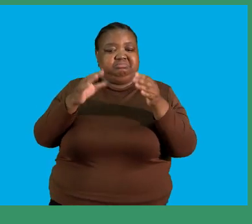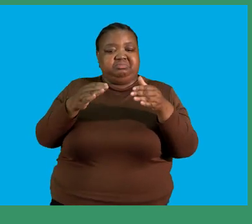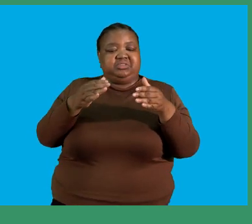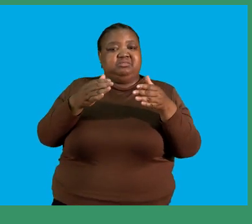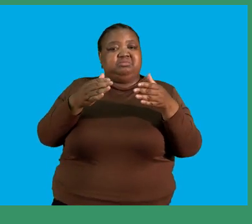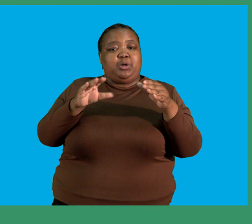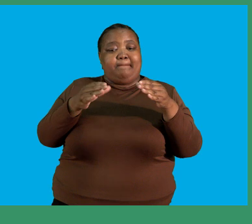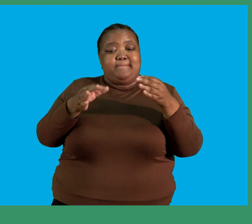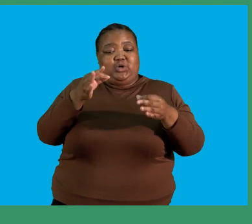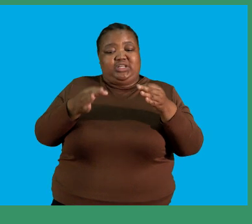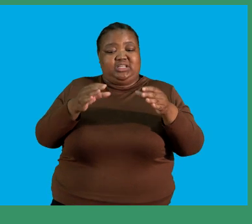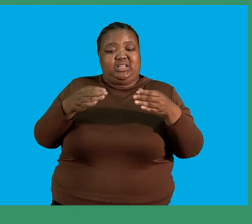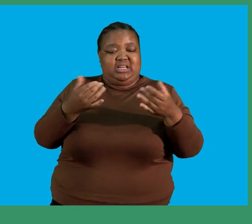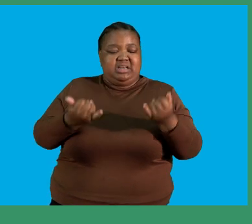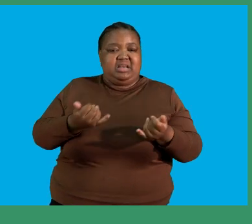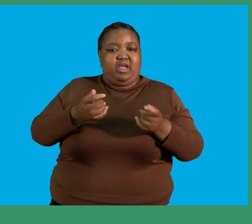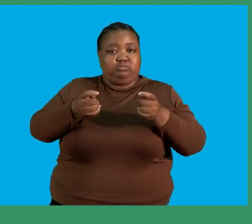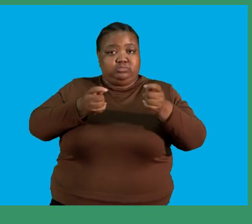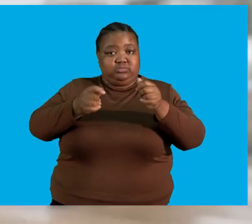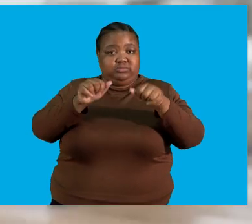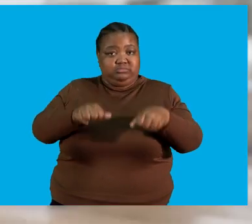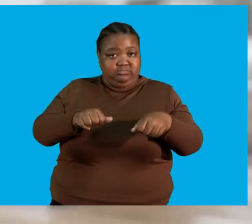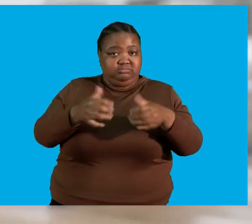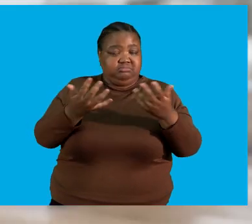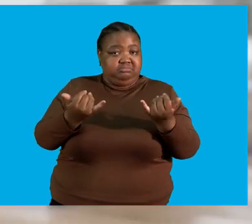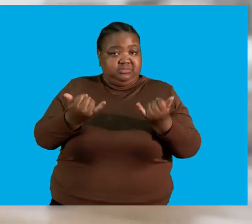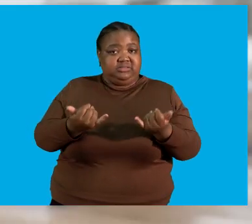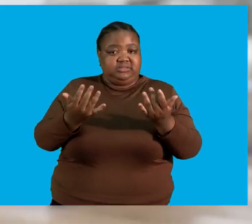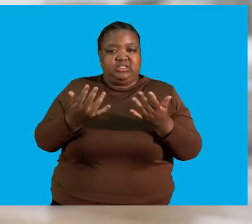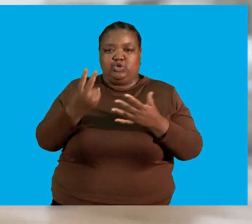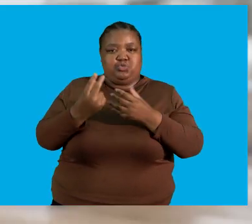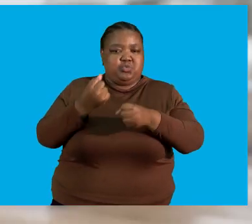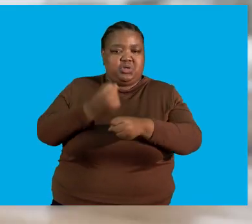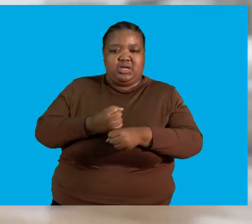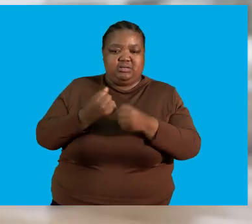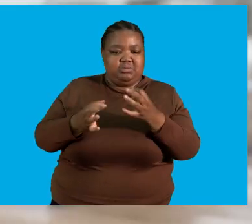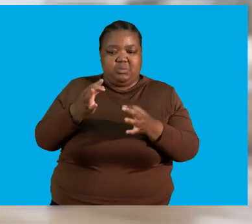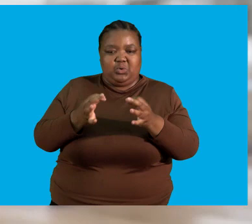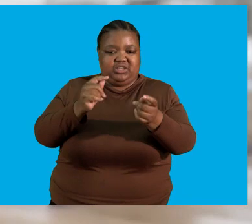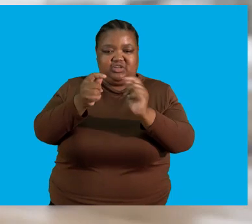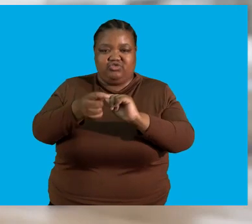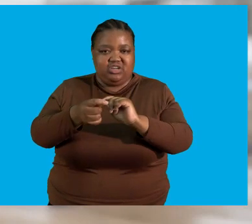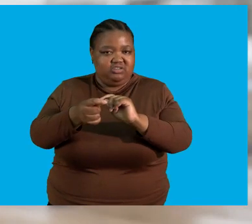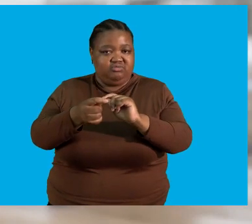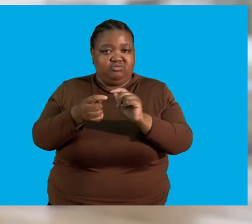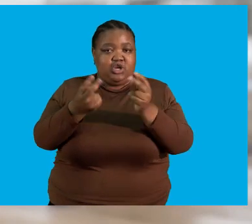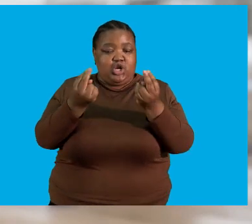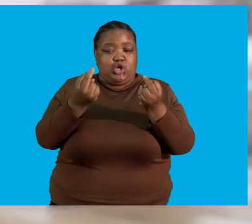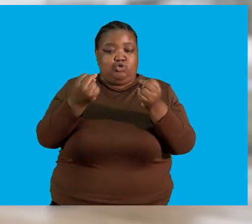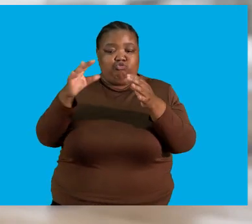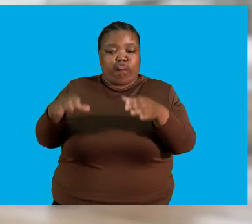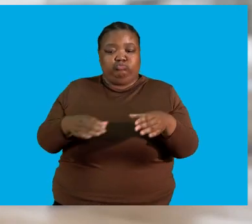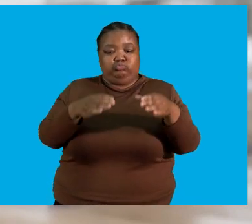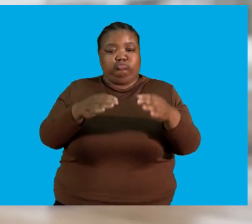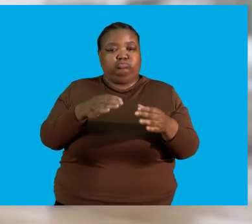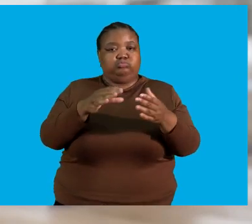instance, the ruling party that you know right now might not necessarily be the ruling party in 2 years to come. So the one that